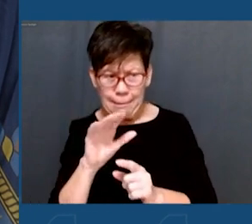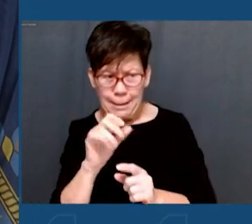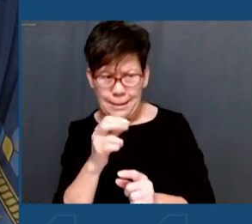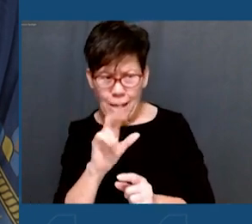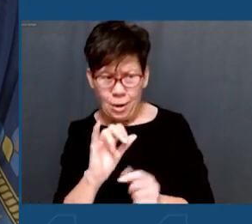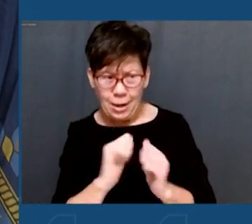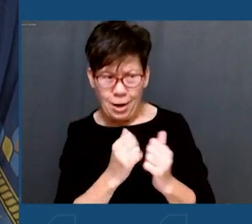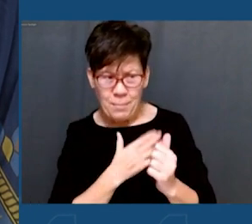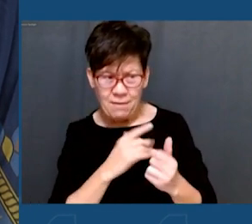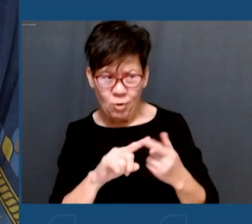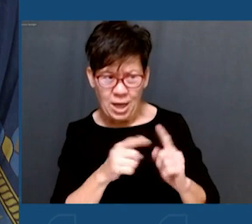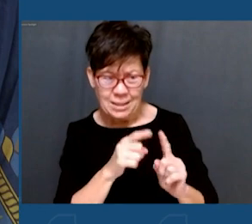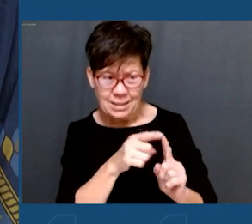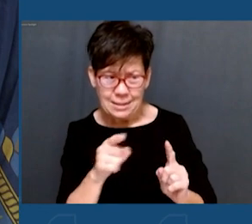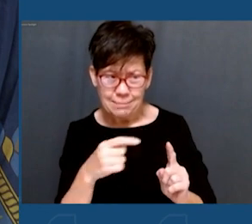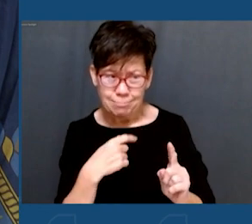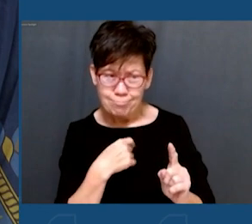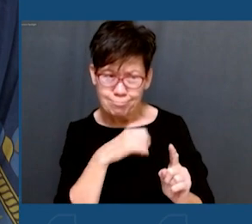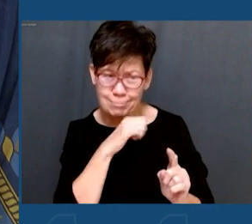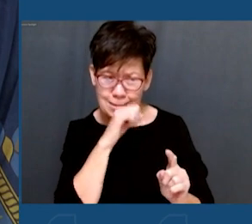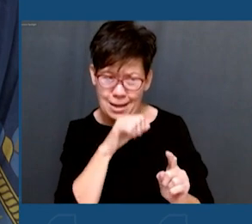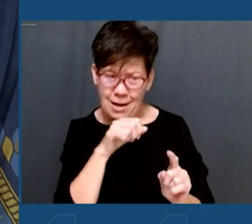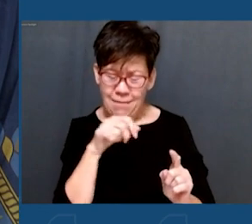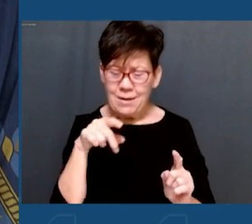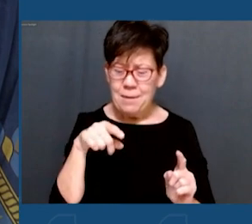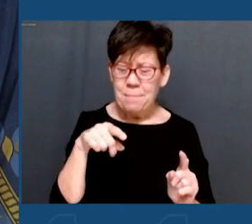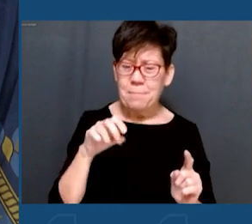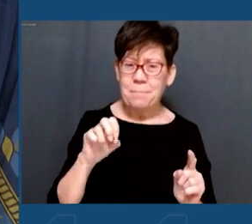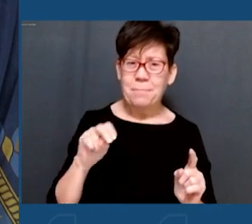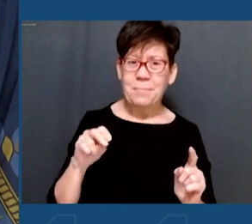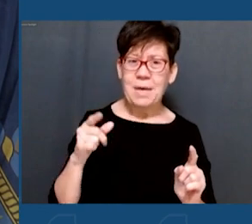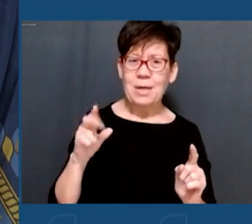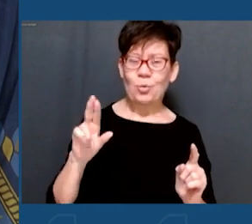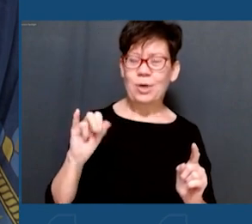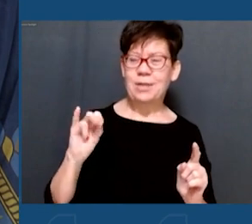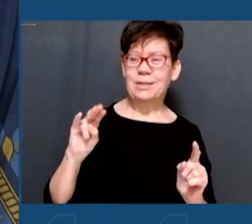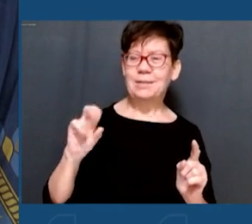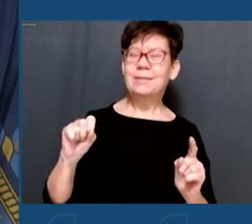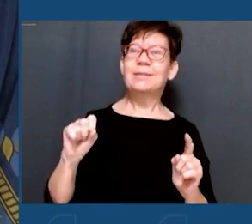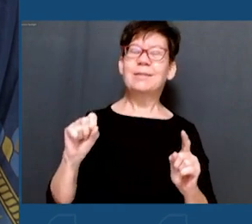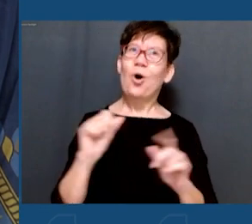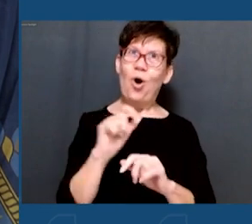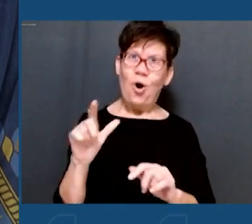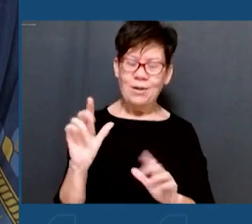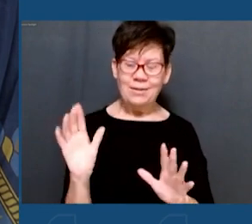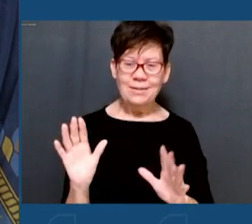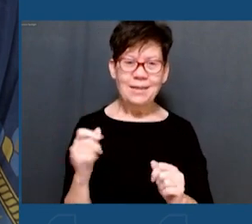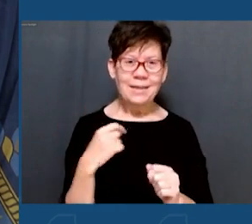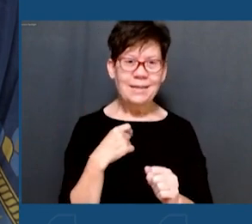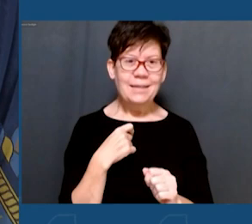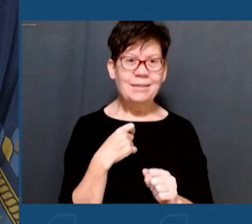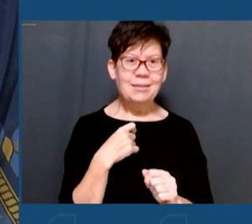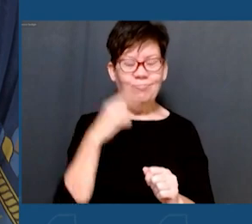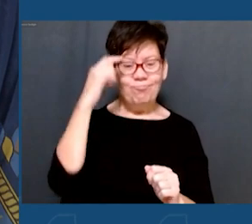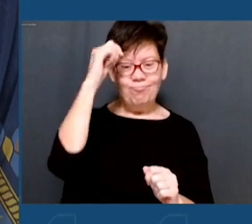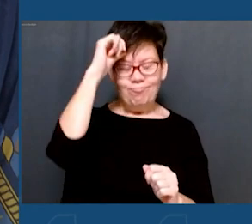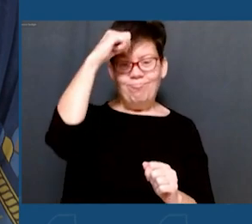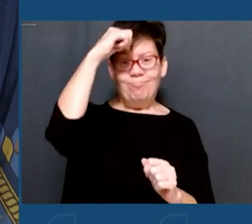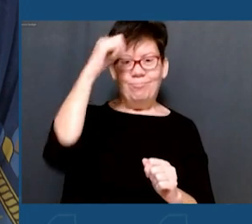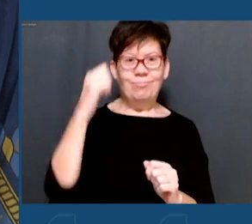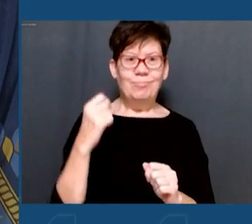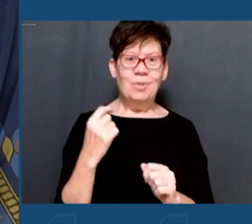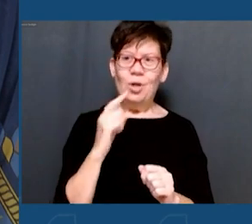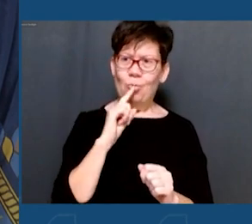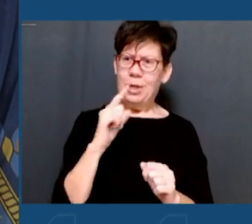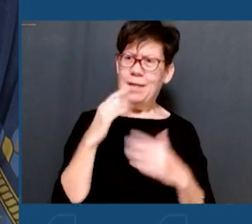I love the penguins. I love all of them, and I'll never forget the experience of having a overly friendly octopus